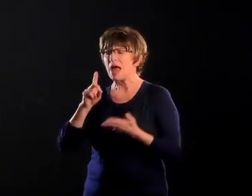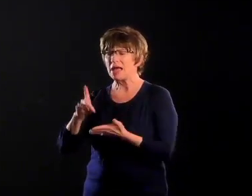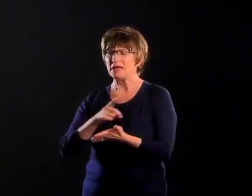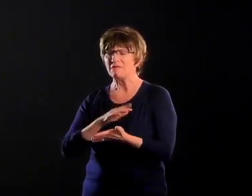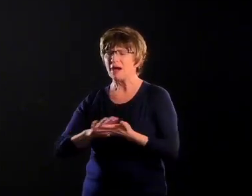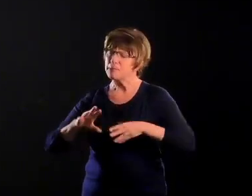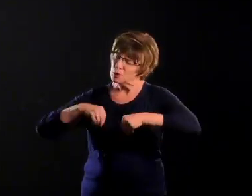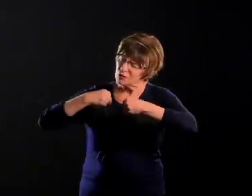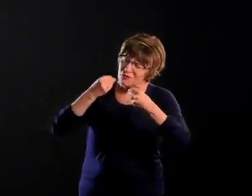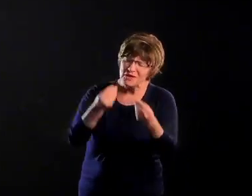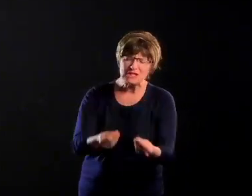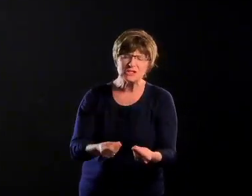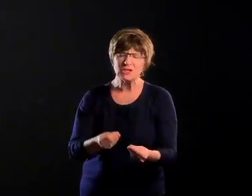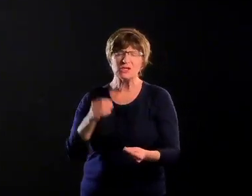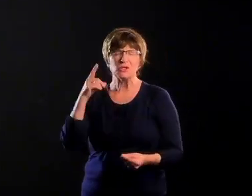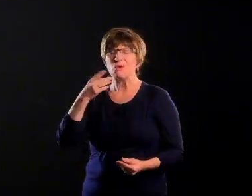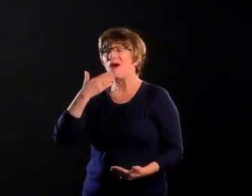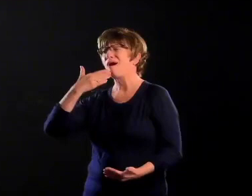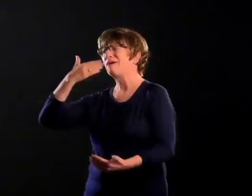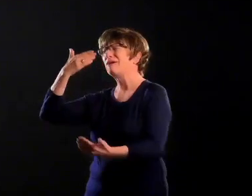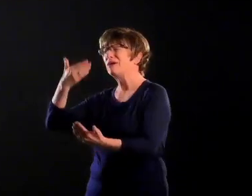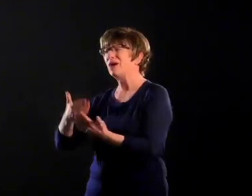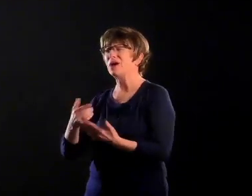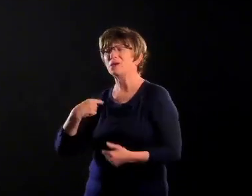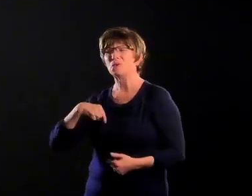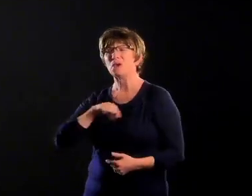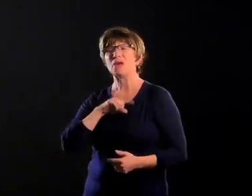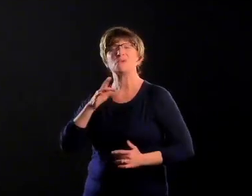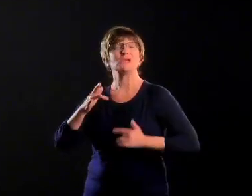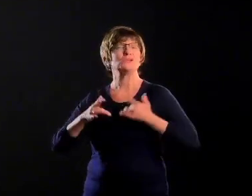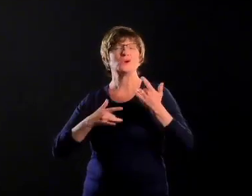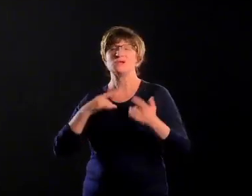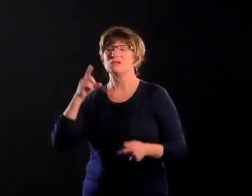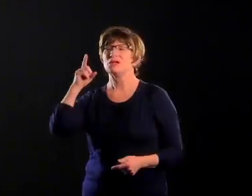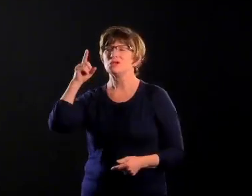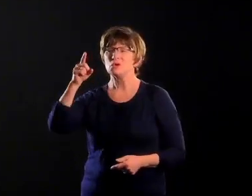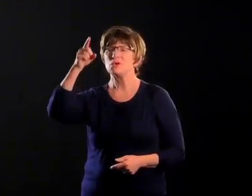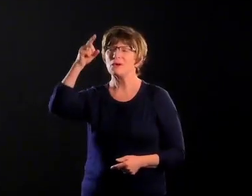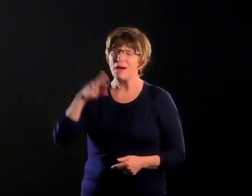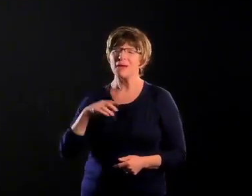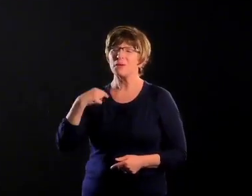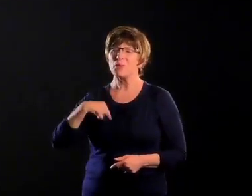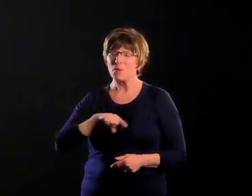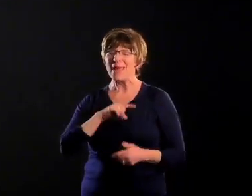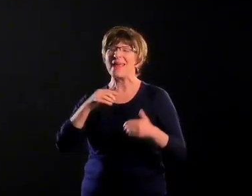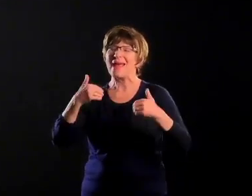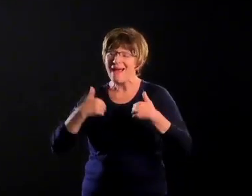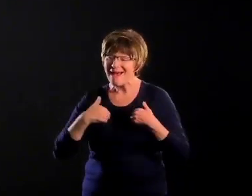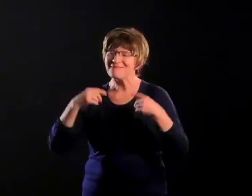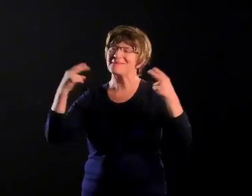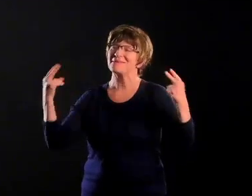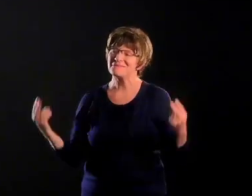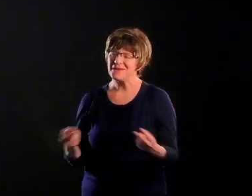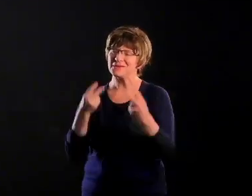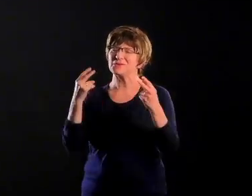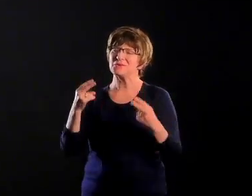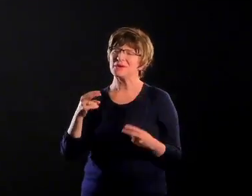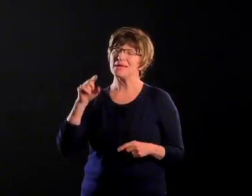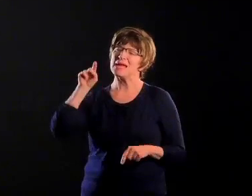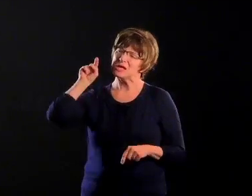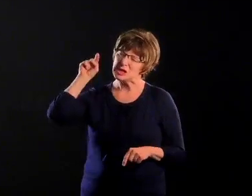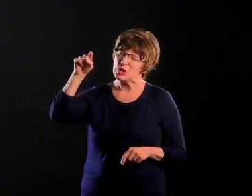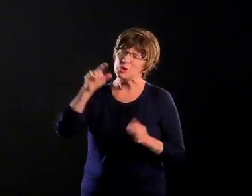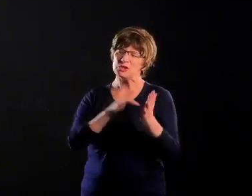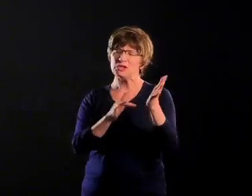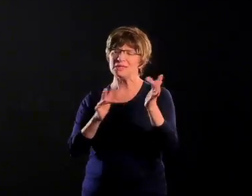divine provision? You are good, and we rejoice in you, God, because we have the victory in you,